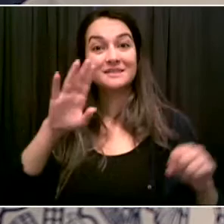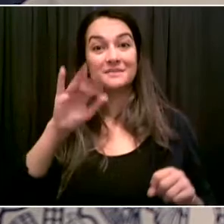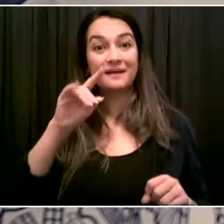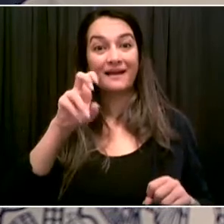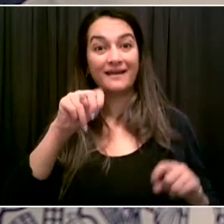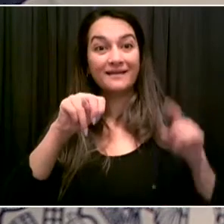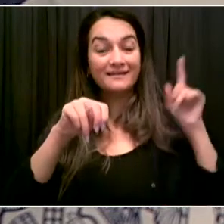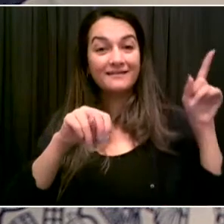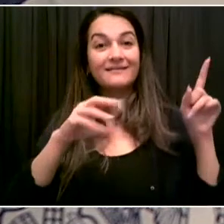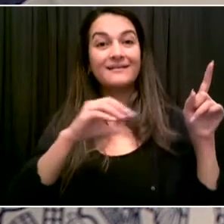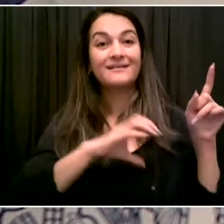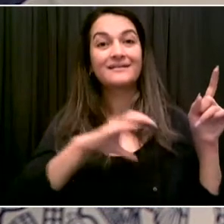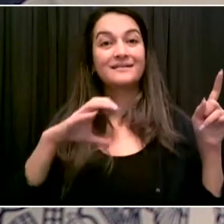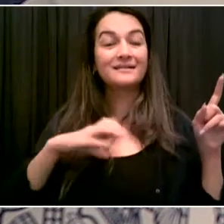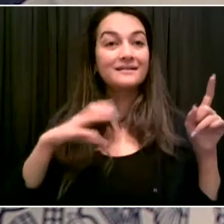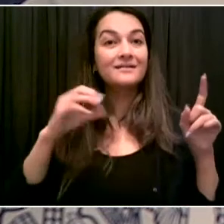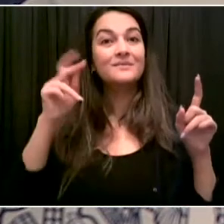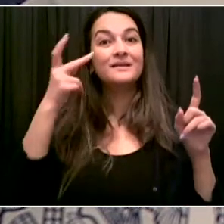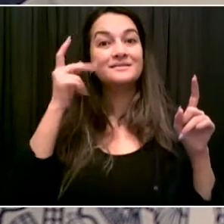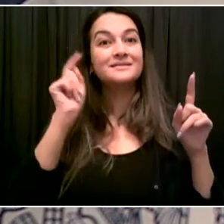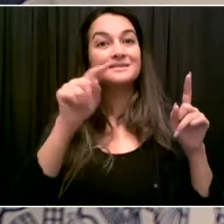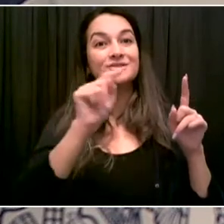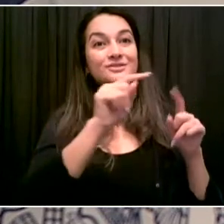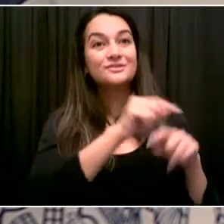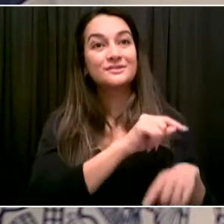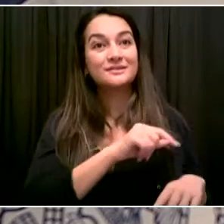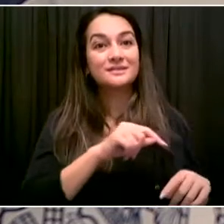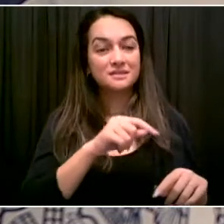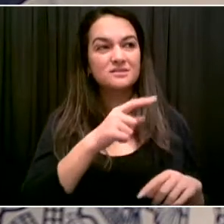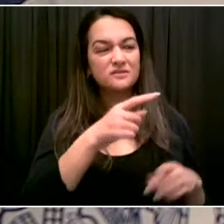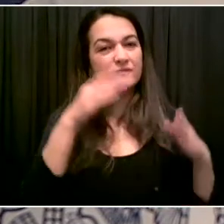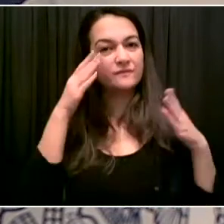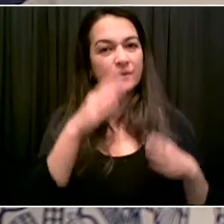finally here. In this sense, a good time to be